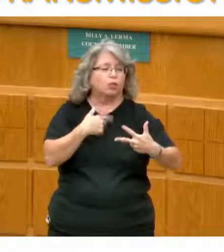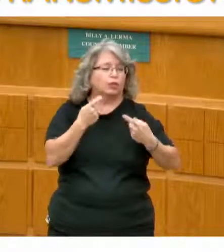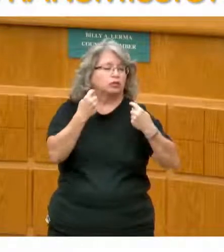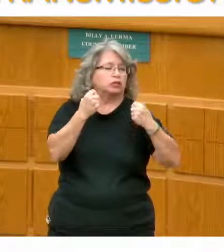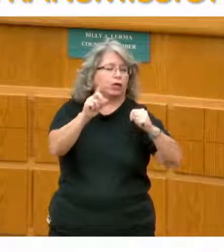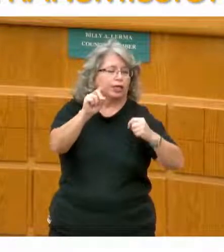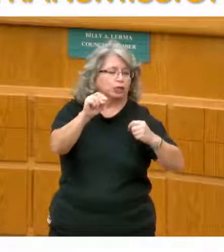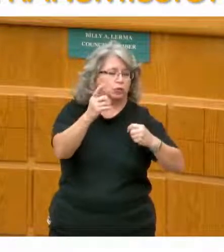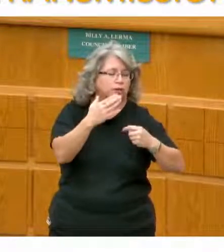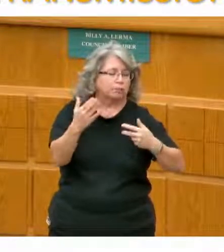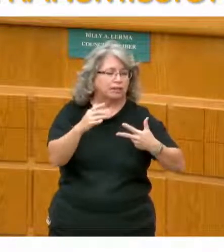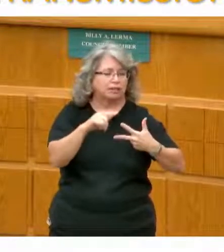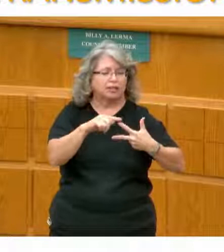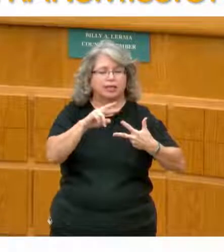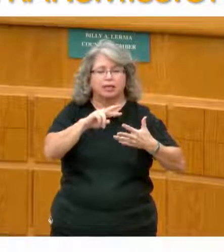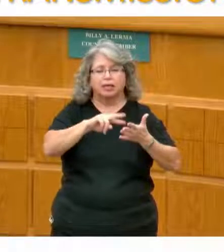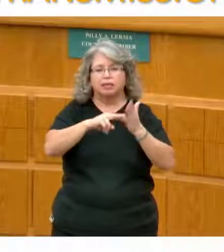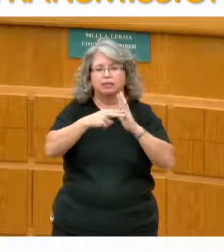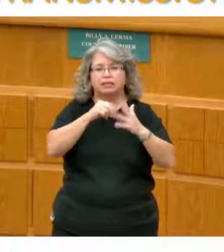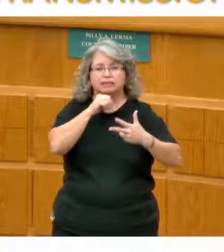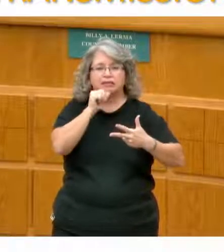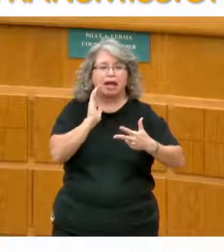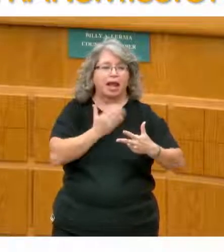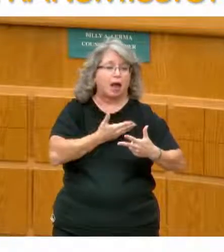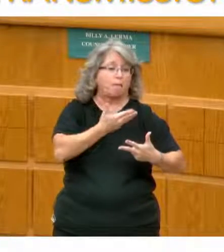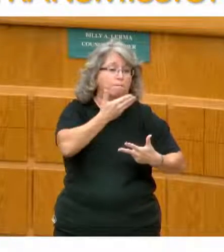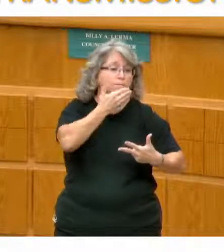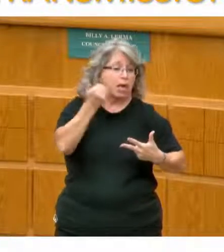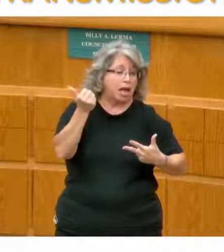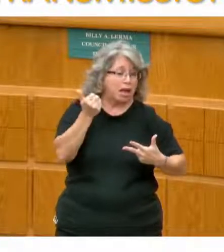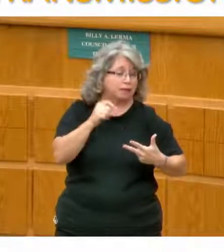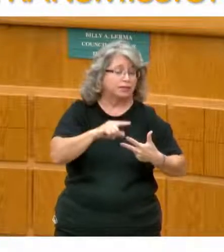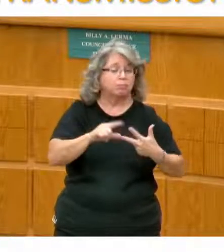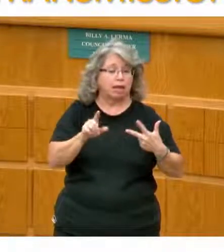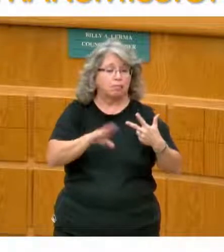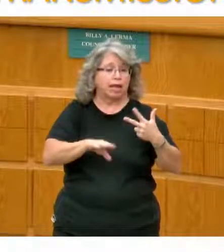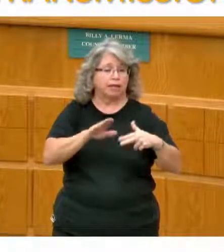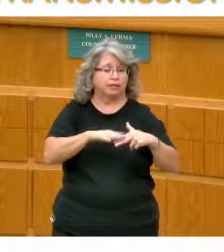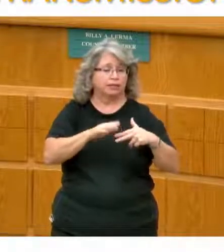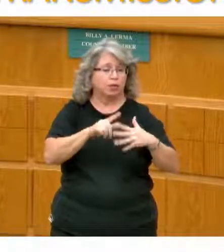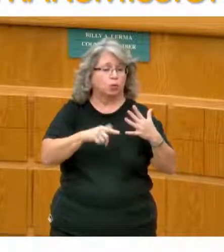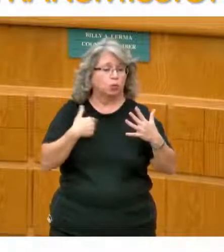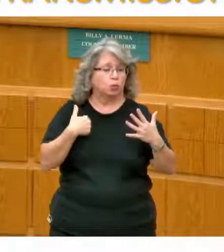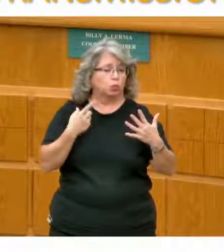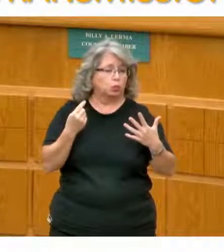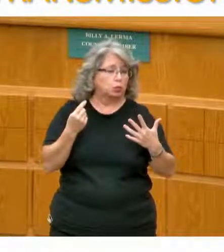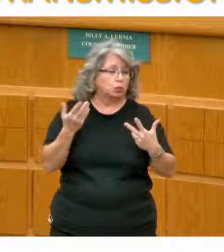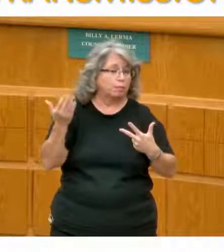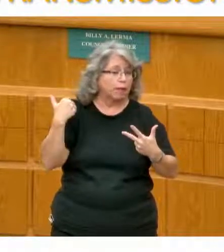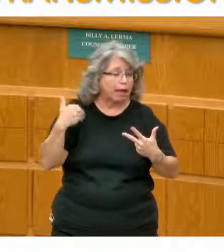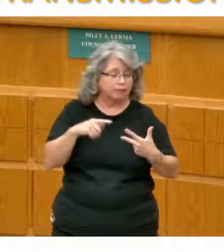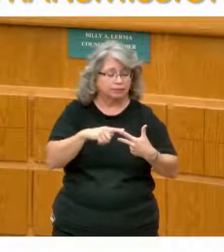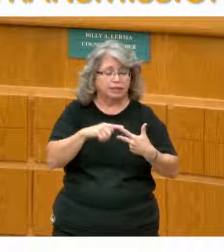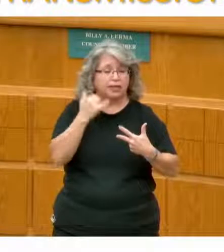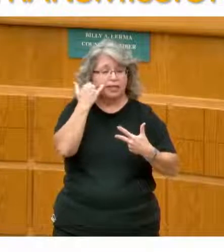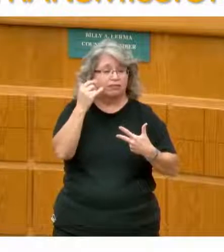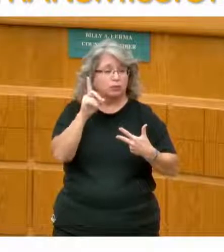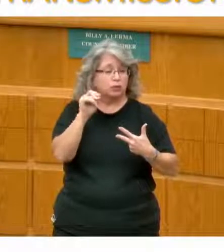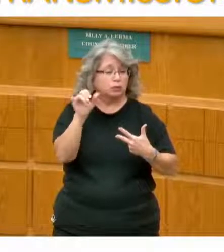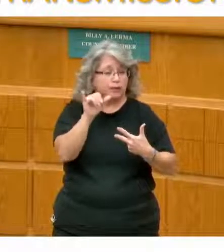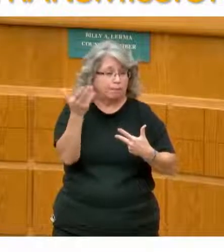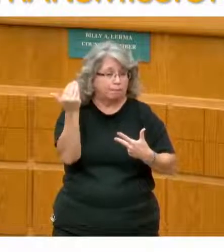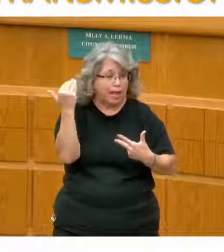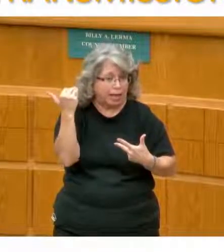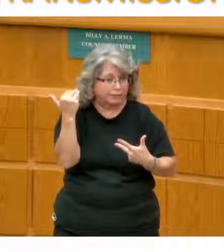good as we can do, but I based on what we've done in the past. And if we do as good as we have in the past, we should be able to crush this